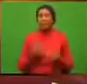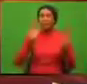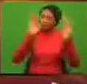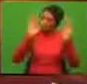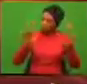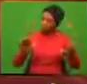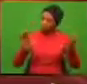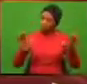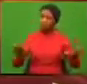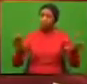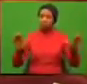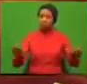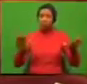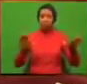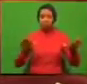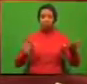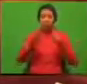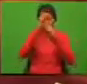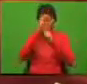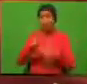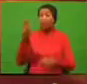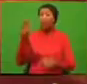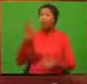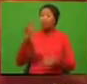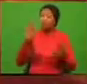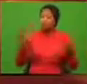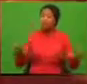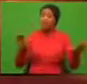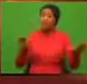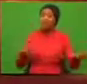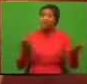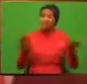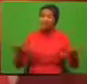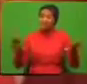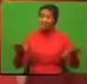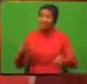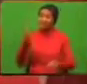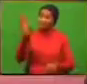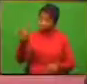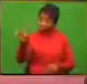judge. Honorable now Lose. You have a matriculant. Honorable Lose.